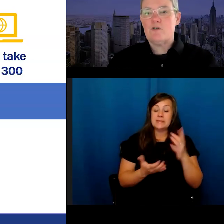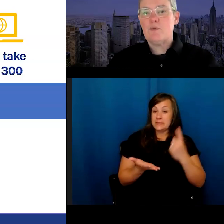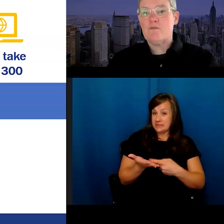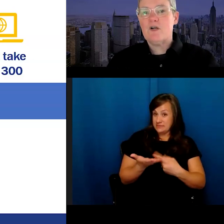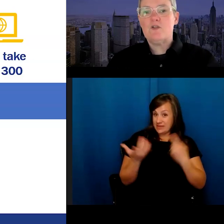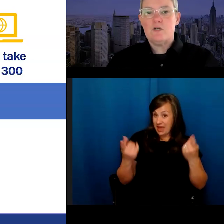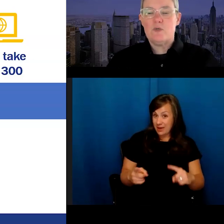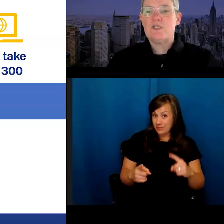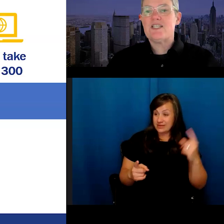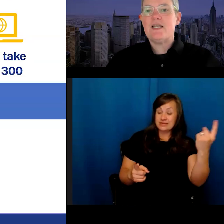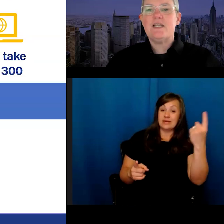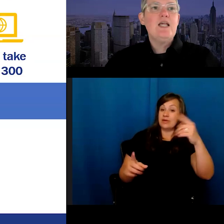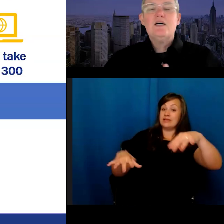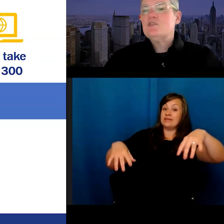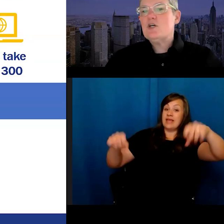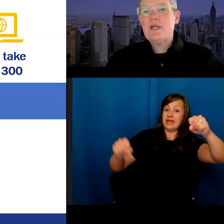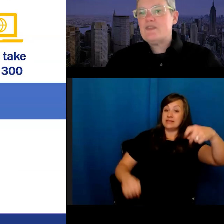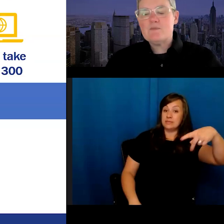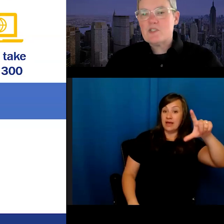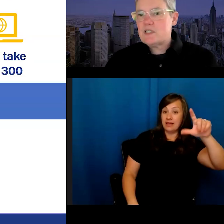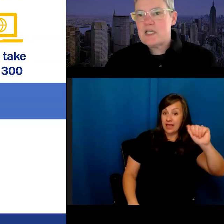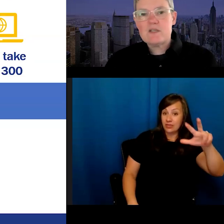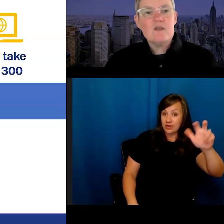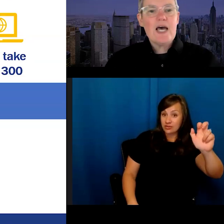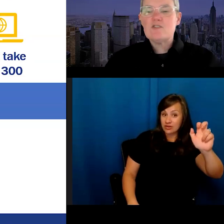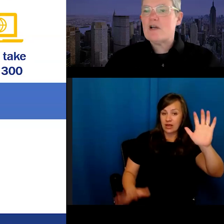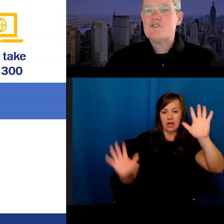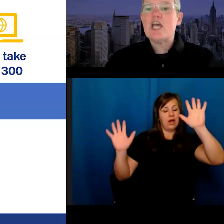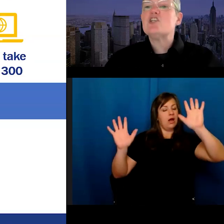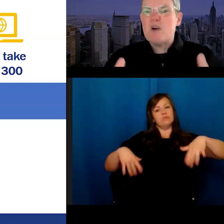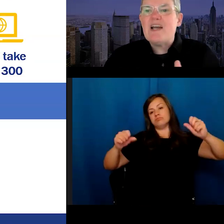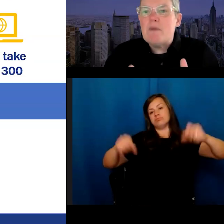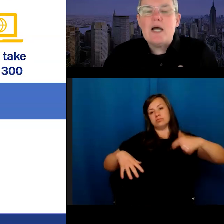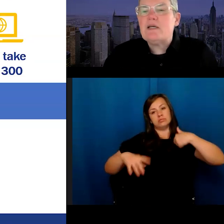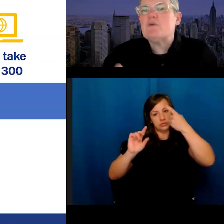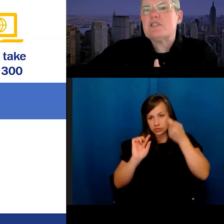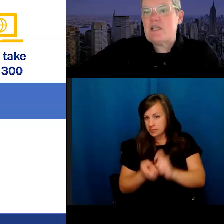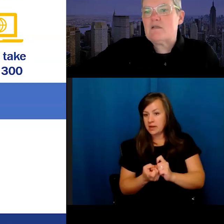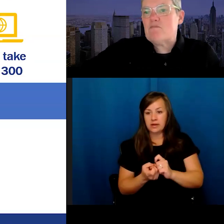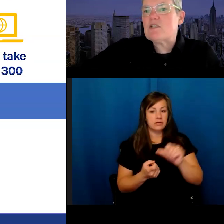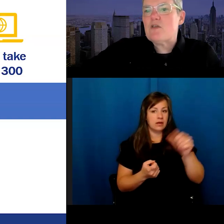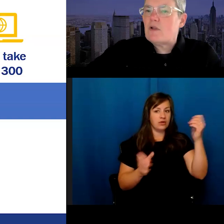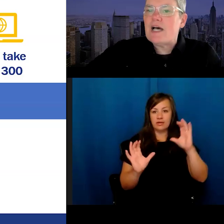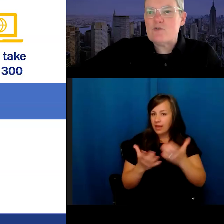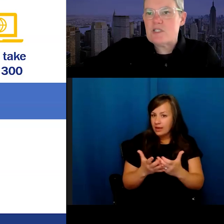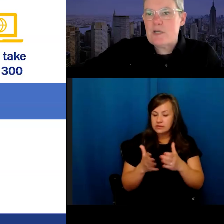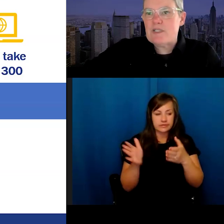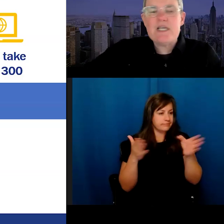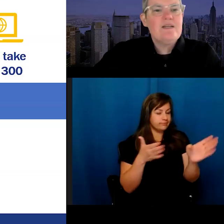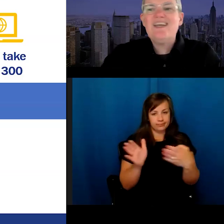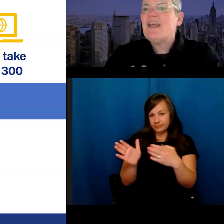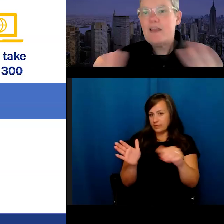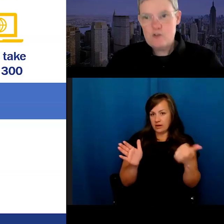start working on a portfolio and say, you know what, I think I'm just going to take the class, or I've changed my mind and I'm going to take this other class or